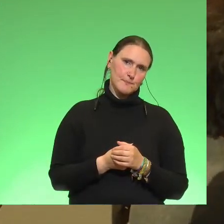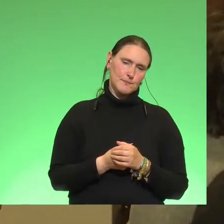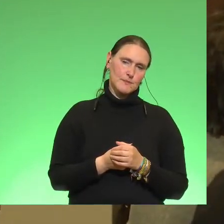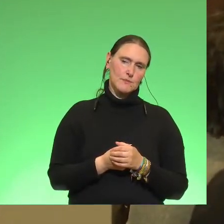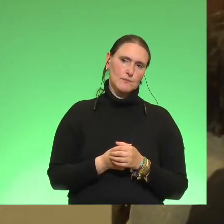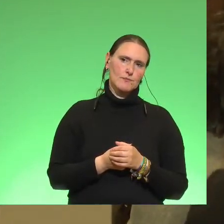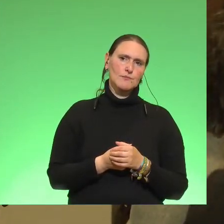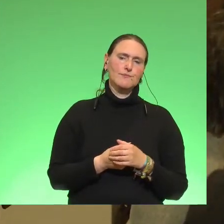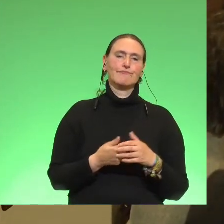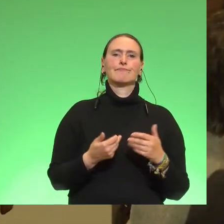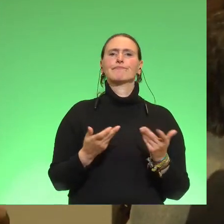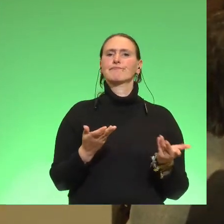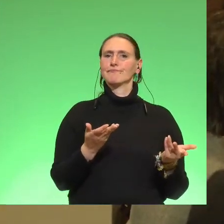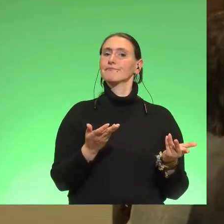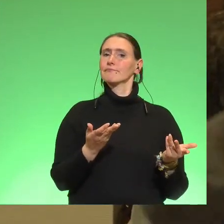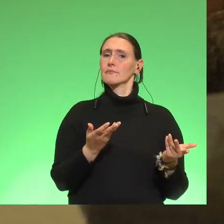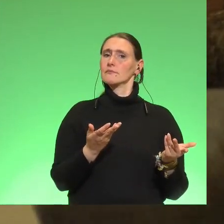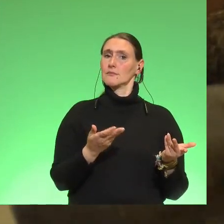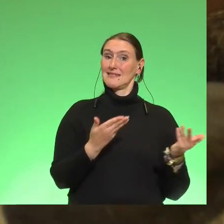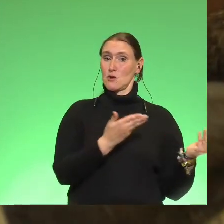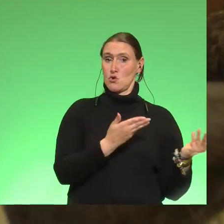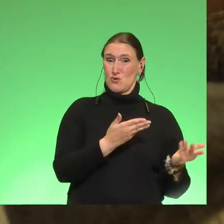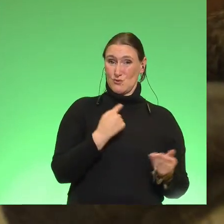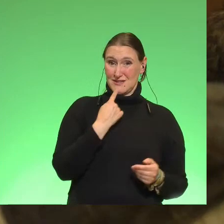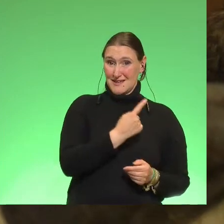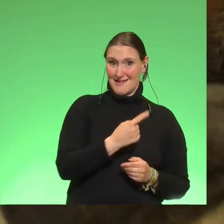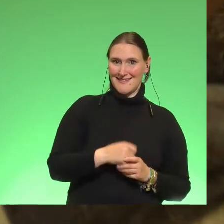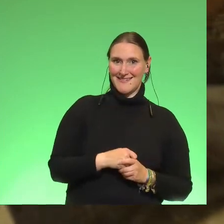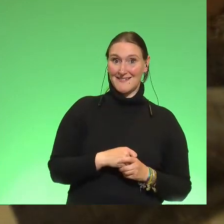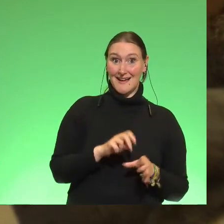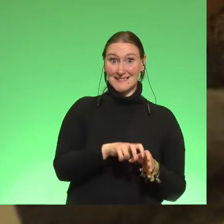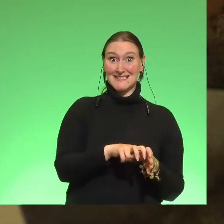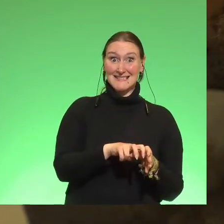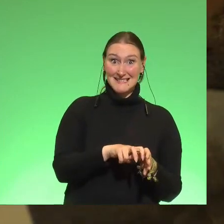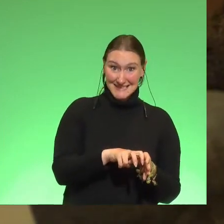To step out, that's one thing. I think it will make